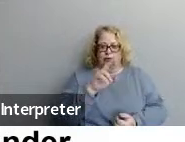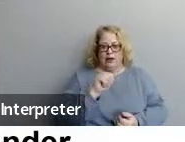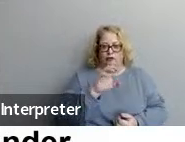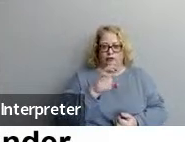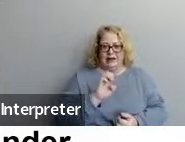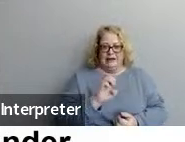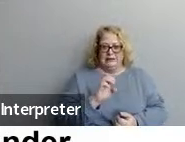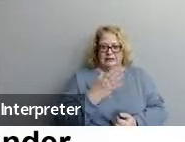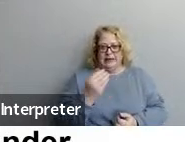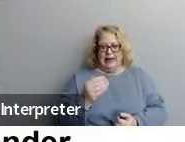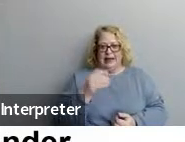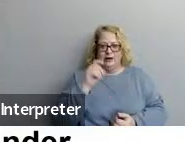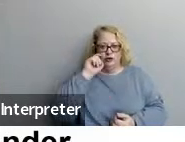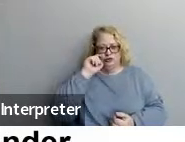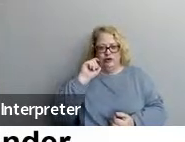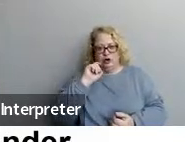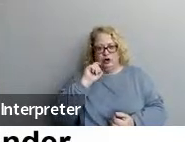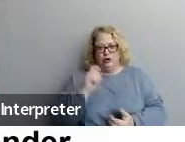as well.